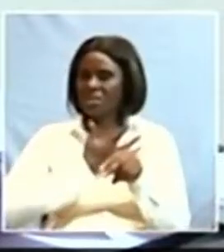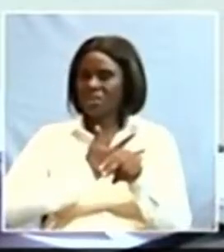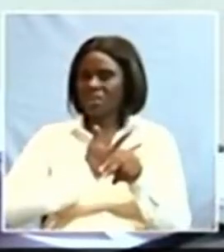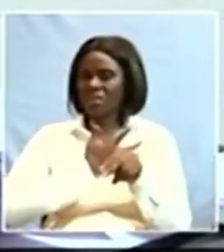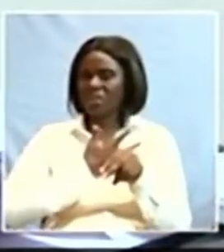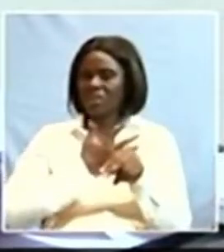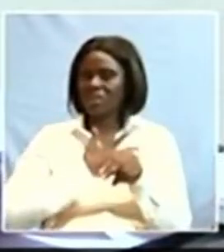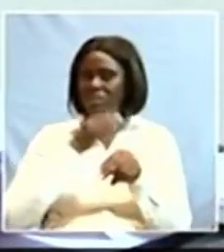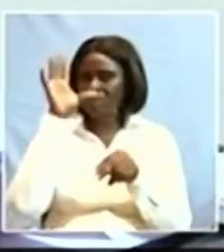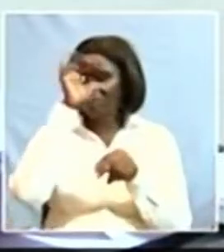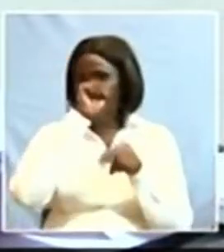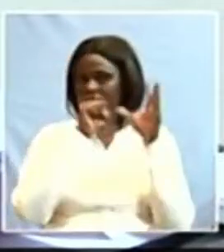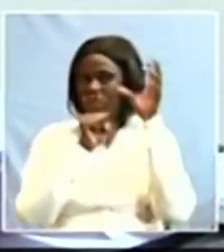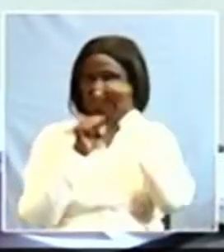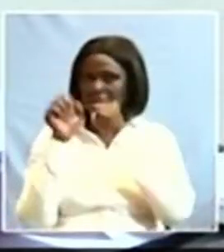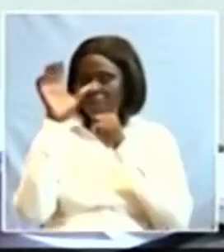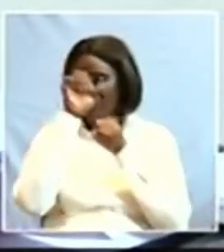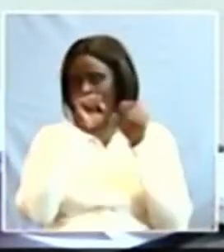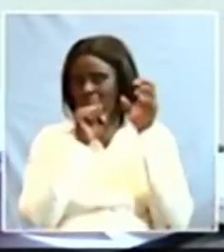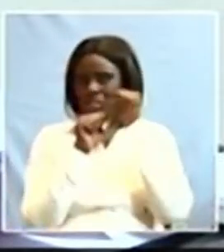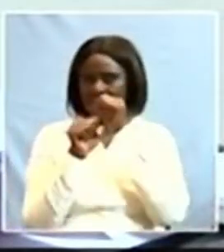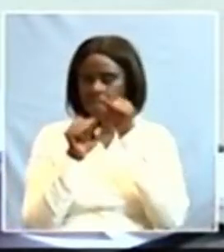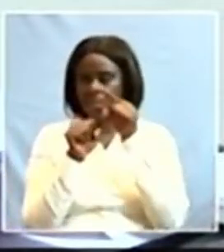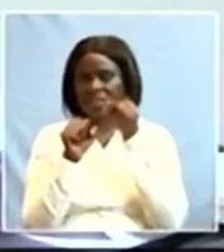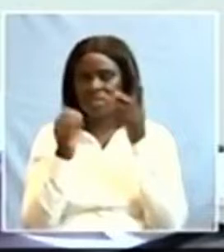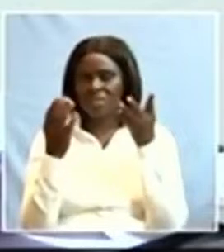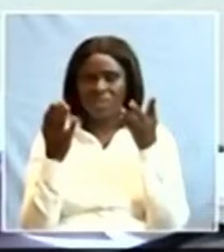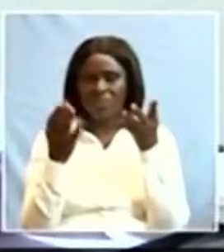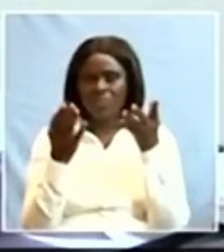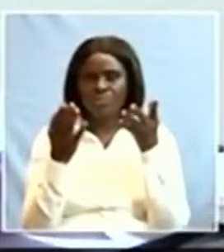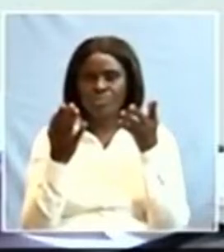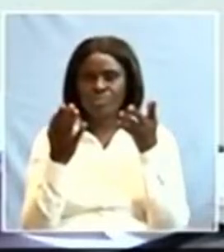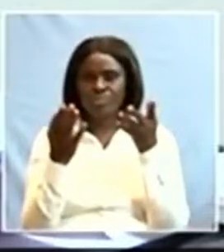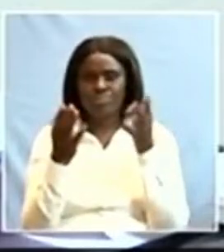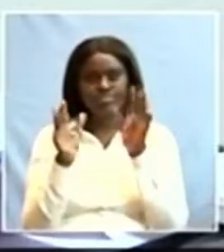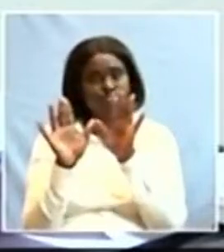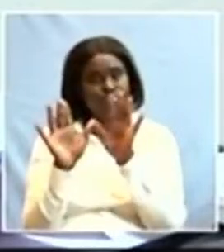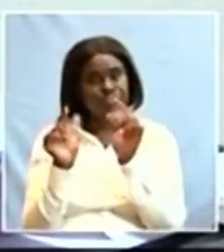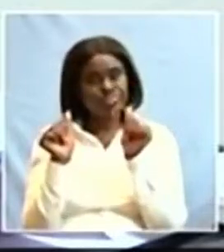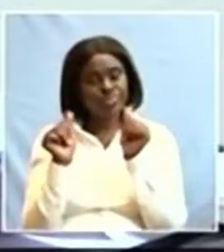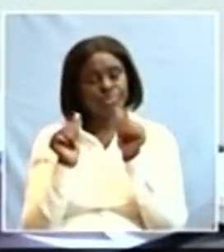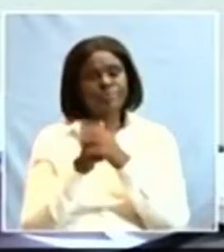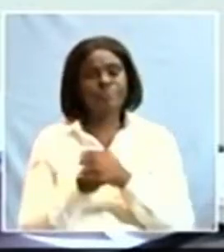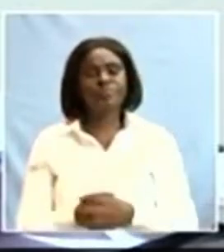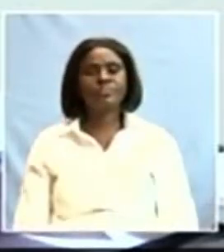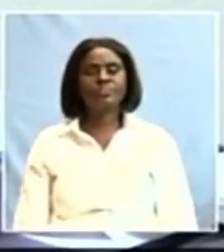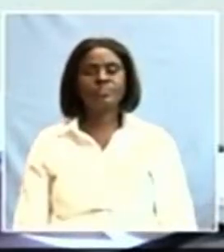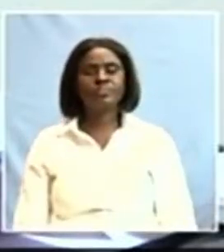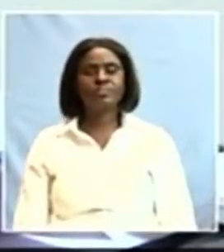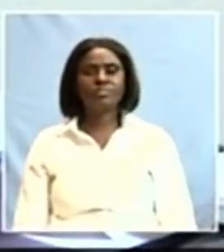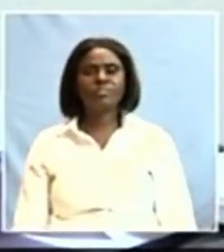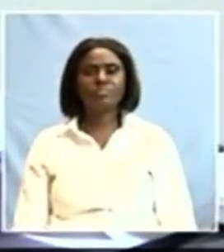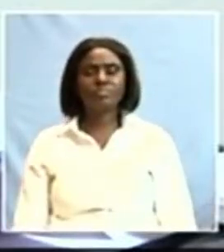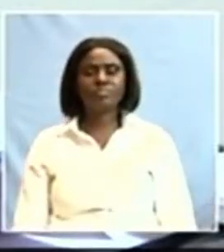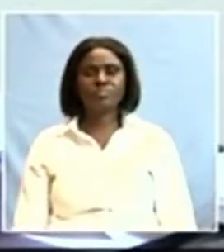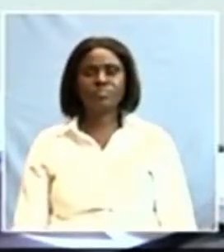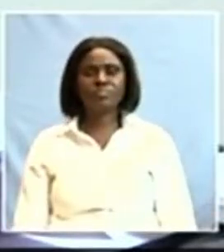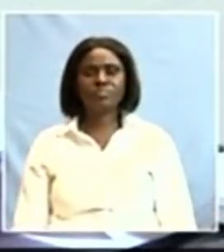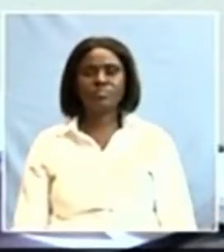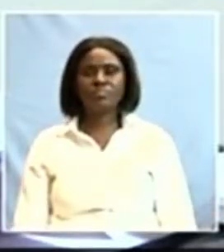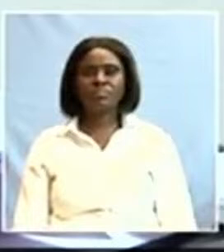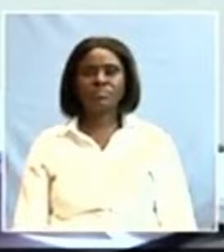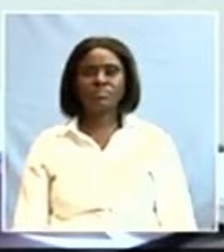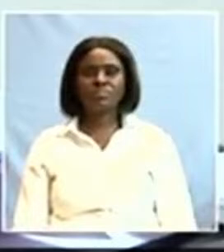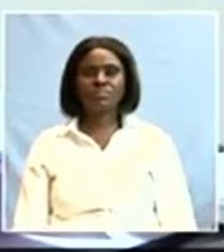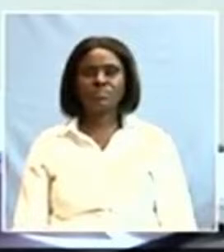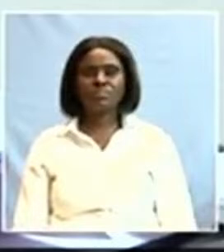very suspicious. All right, okay. No, Okay, CS, why is